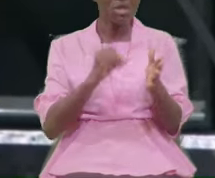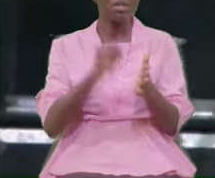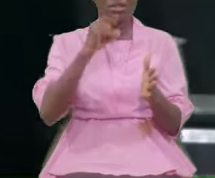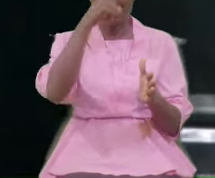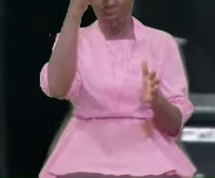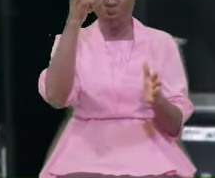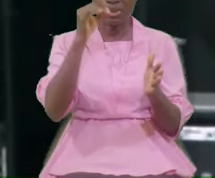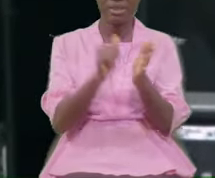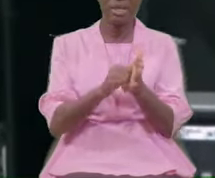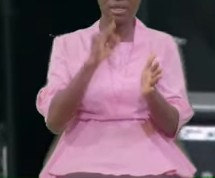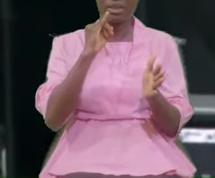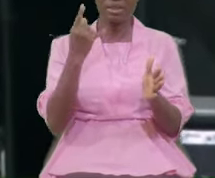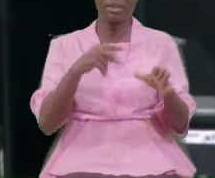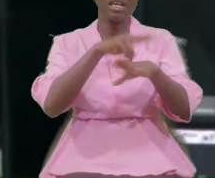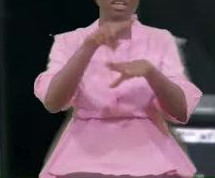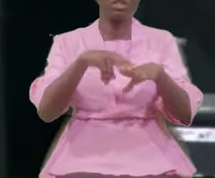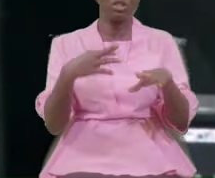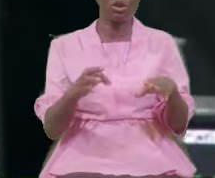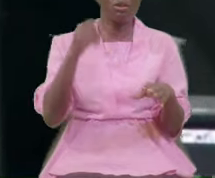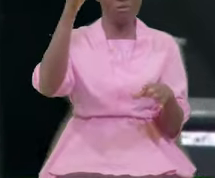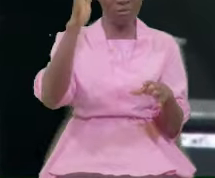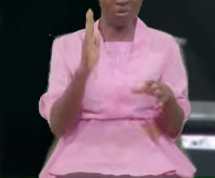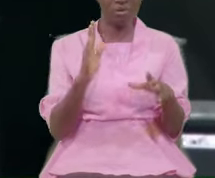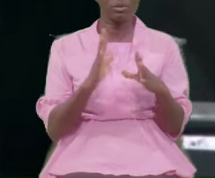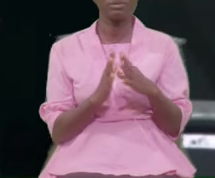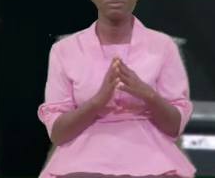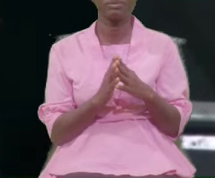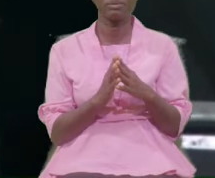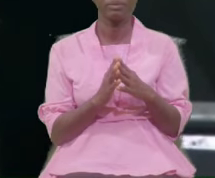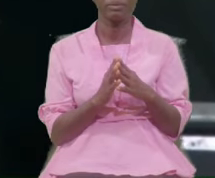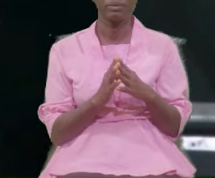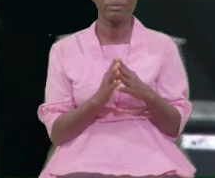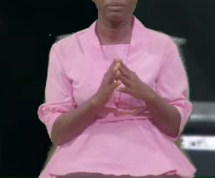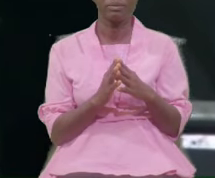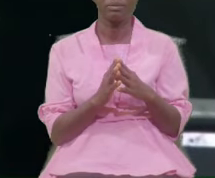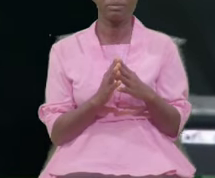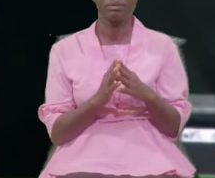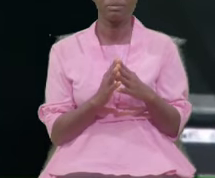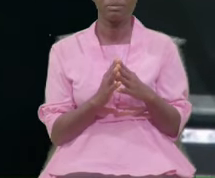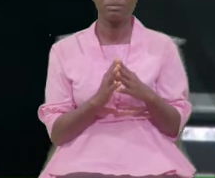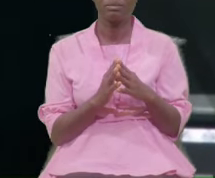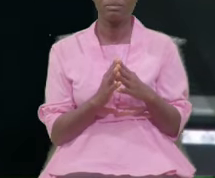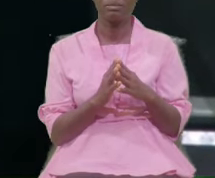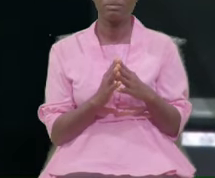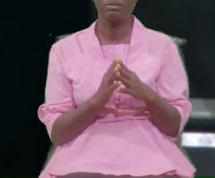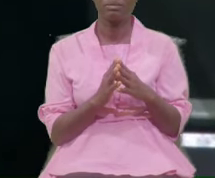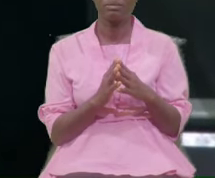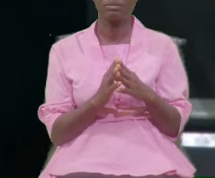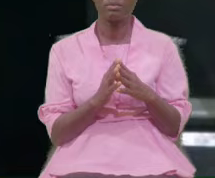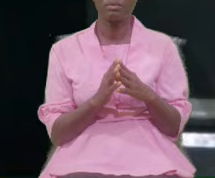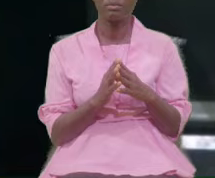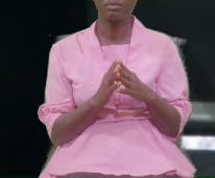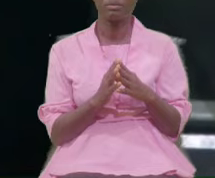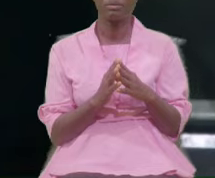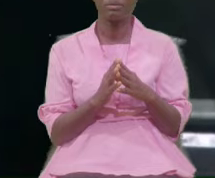nagtubag kay nag nagbaliktad ka angulo nauta gitubag ka kay kb sa pag